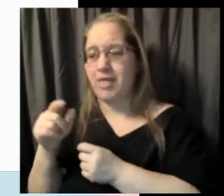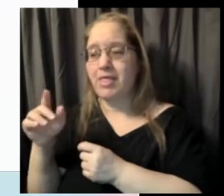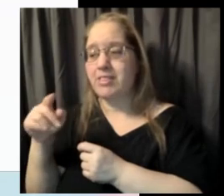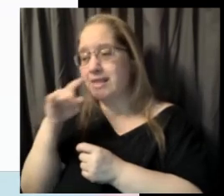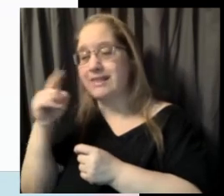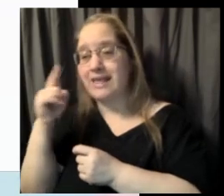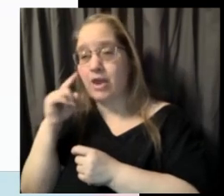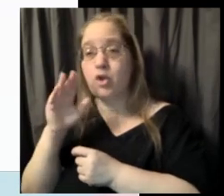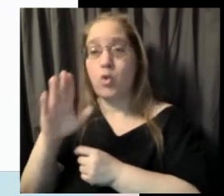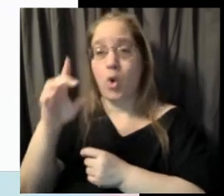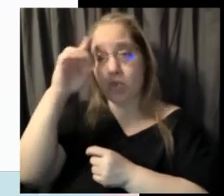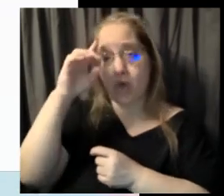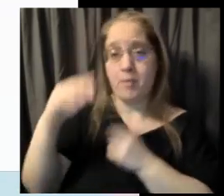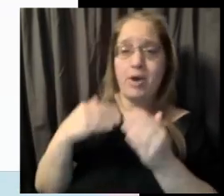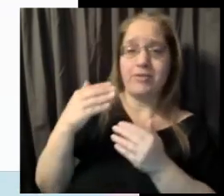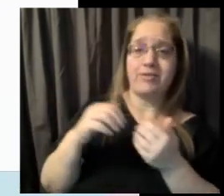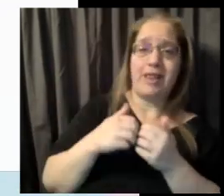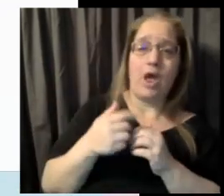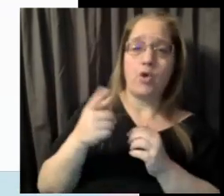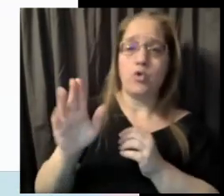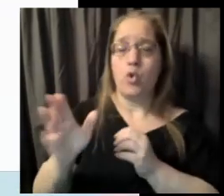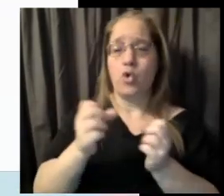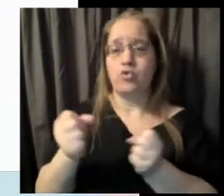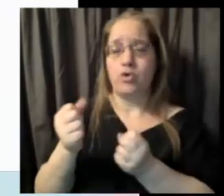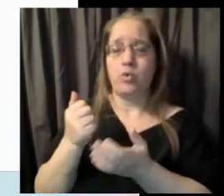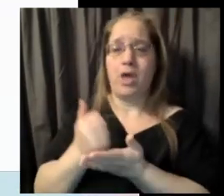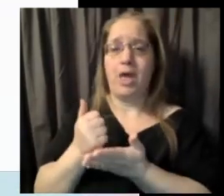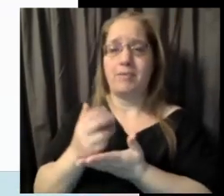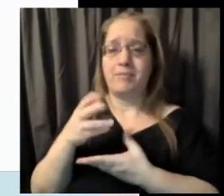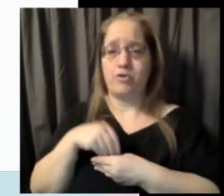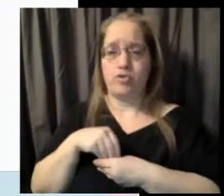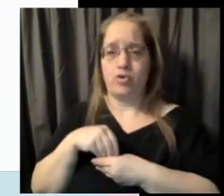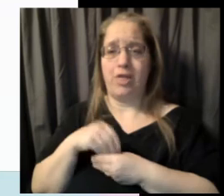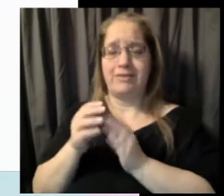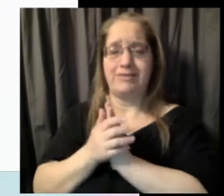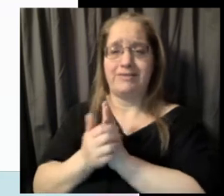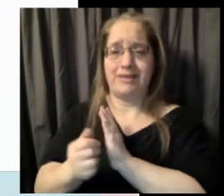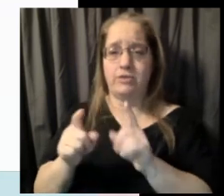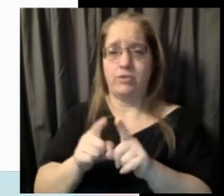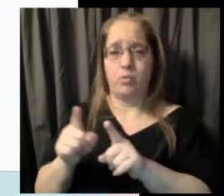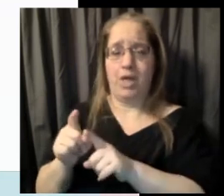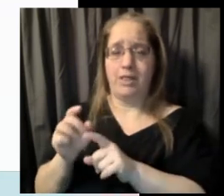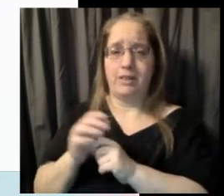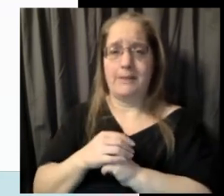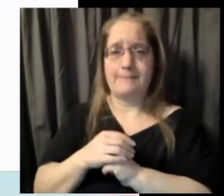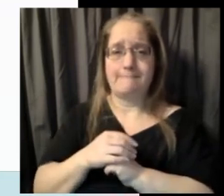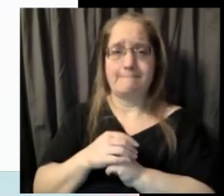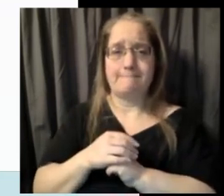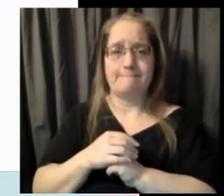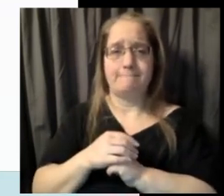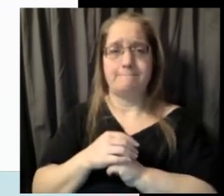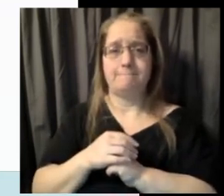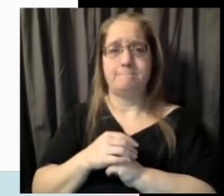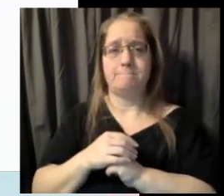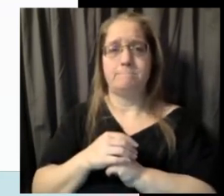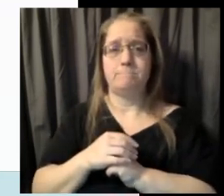your thought process and hearing how you're doing your own strategies will help them internalize some of those skills as well. So it's even, even